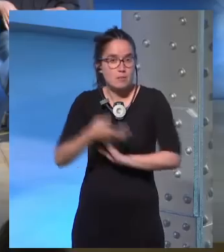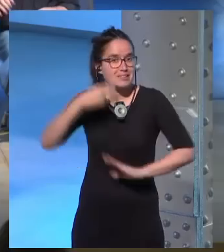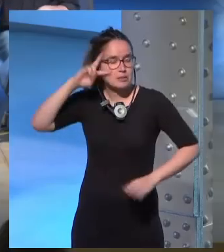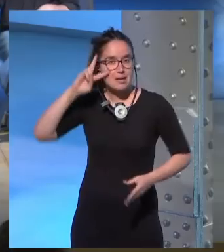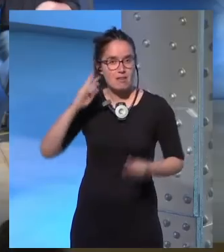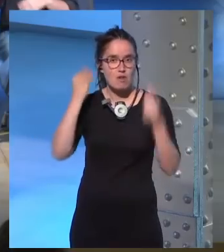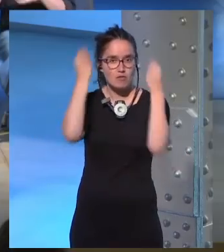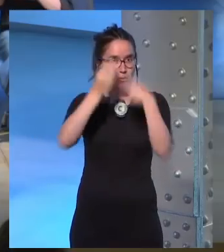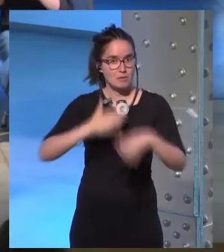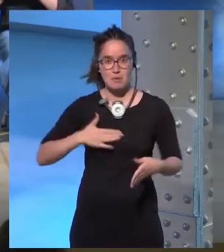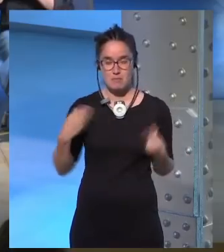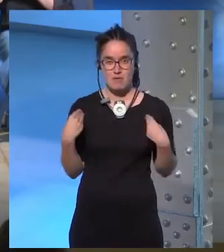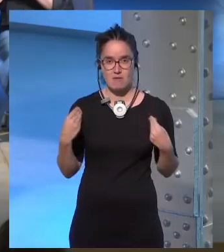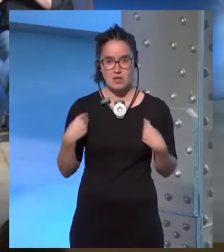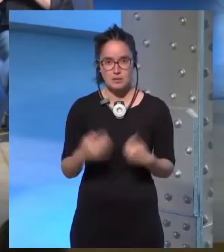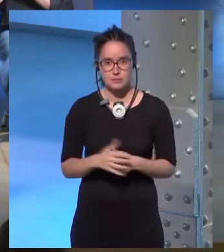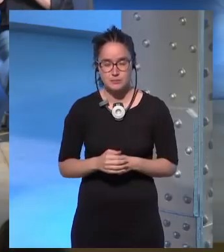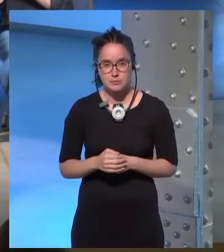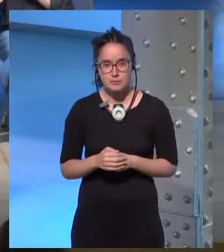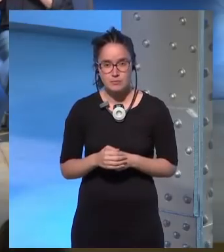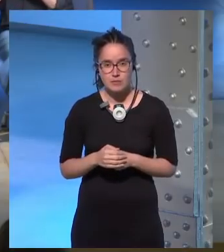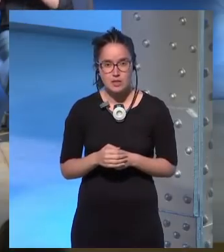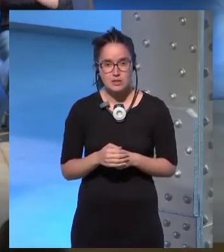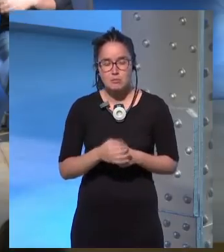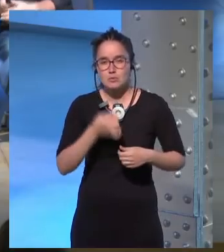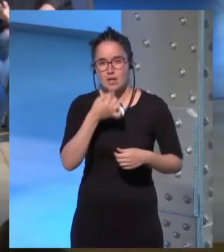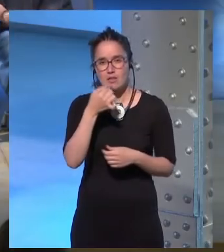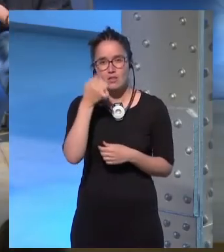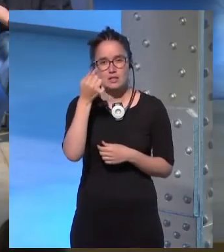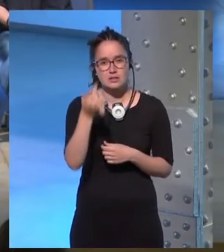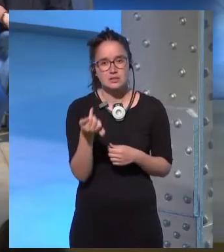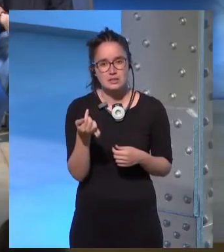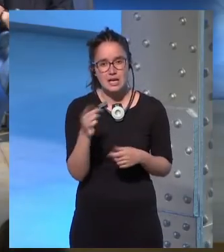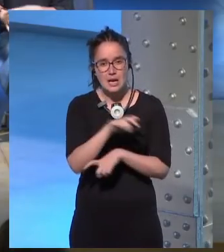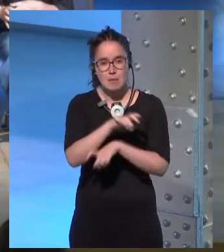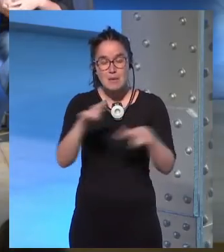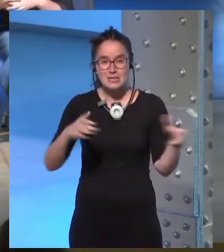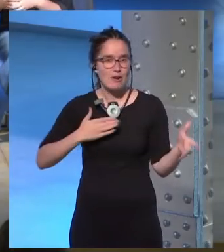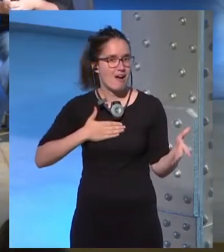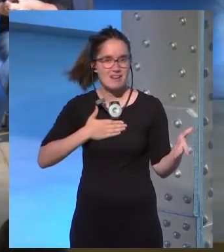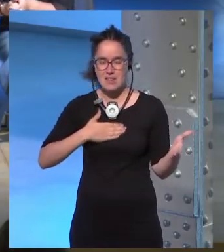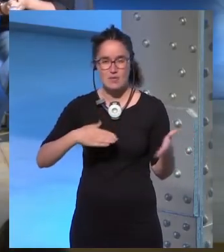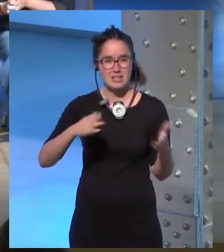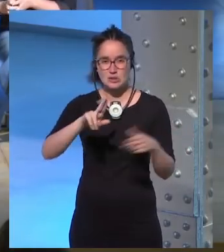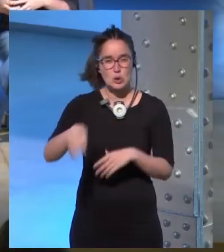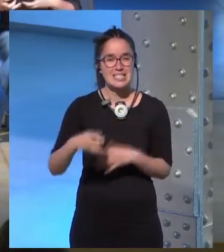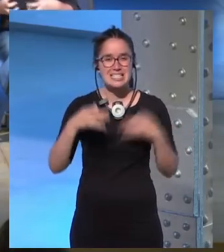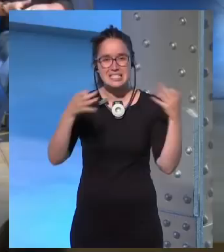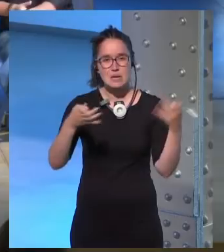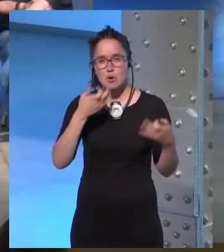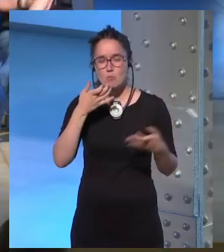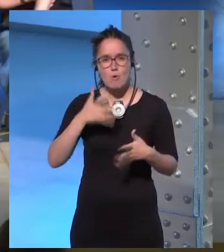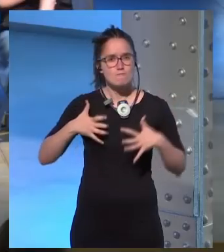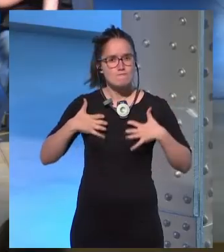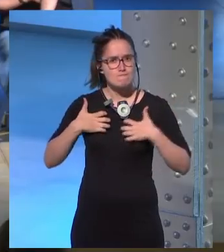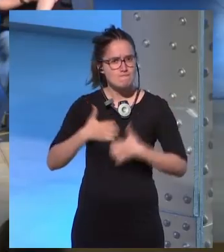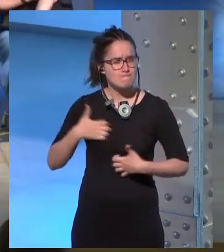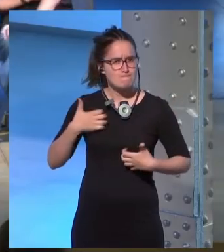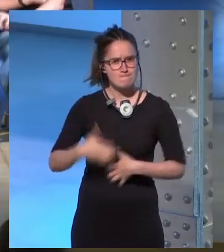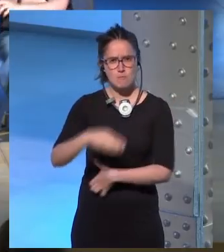Mm-hmm. Your characters always have, let's say that they're not nice characters,